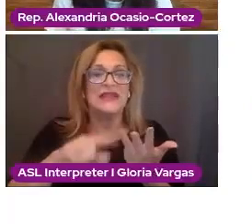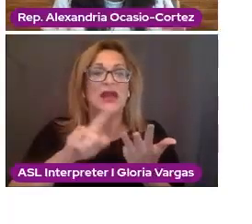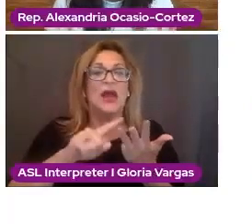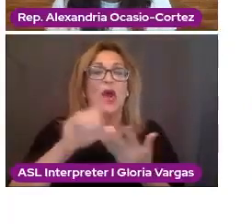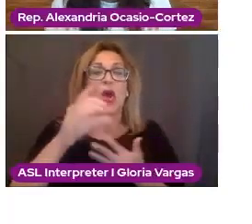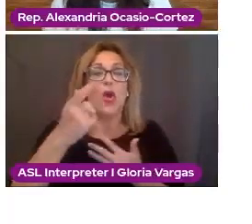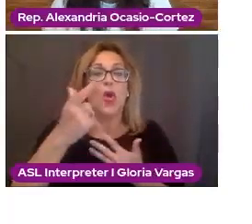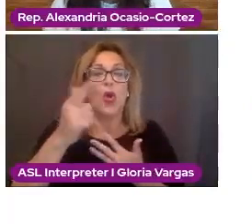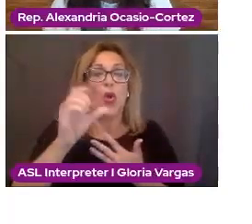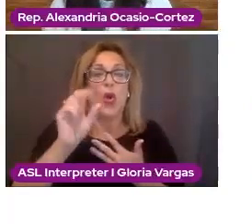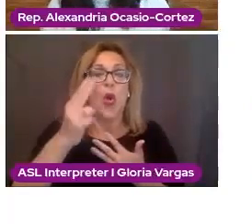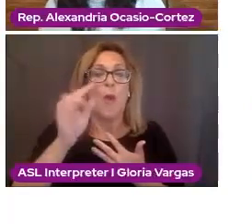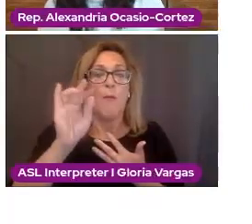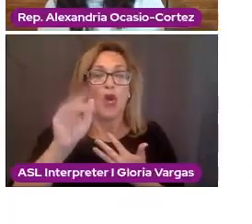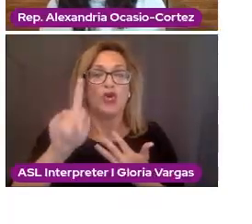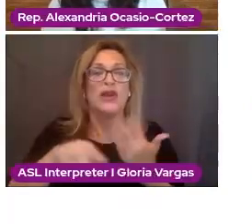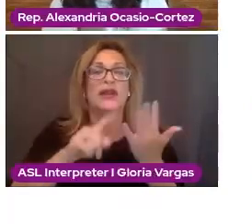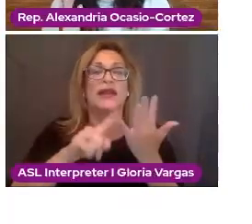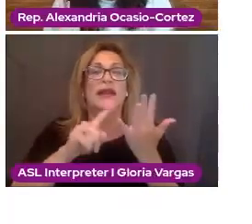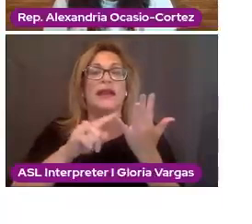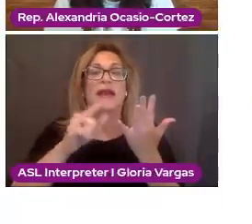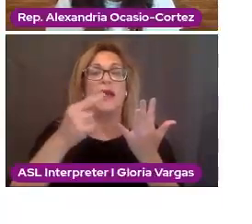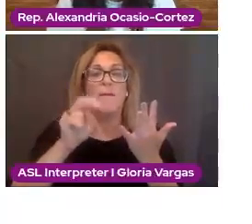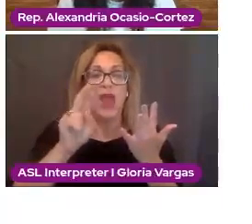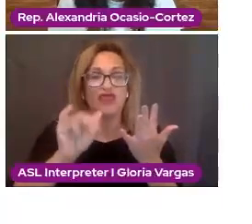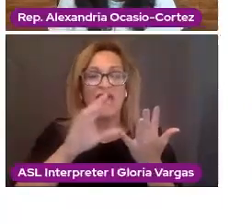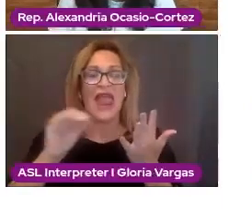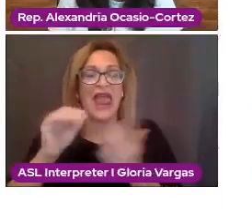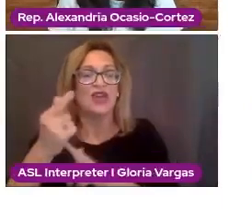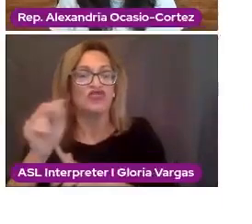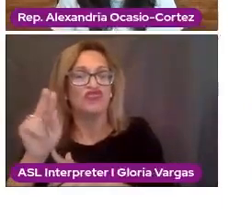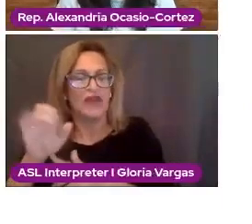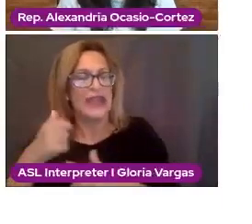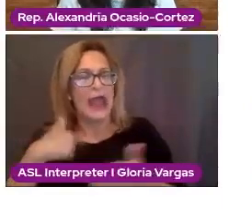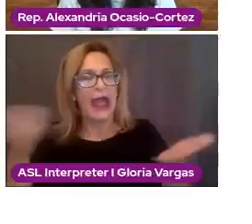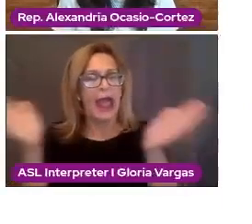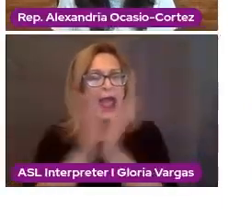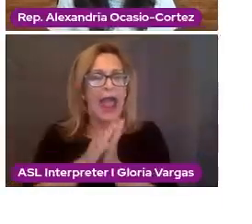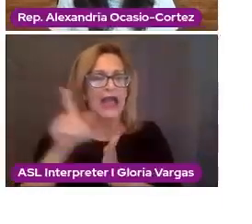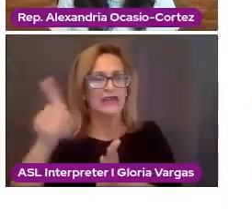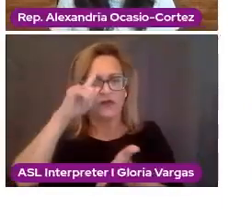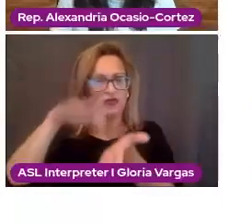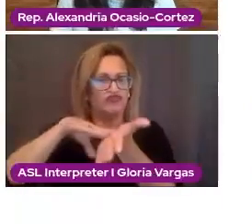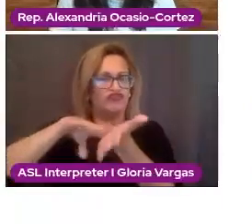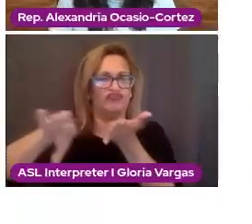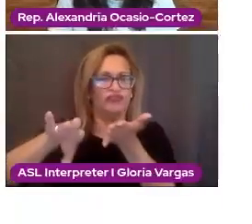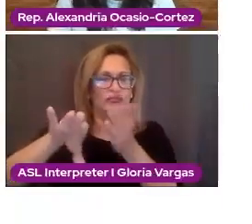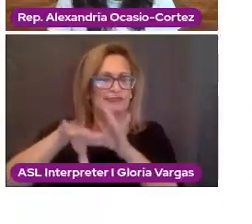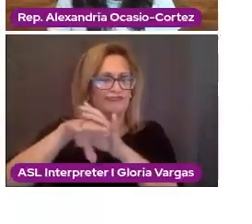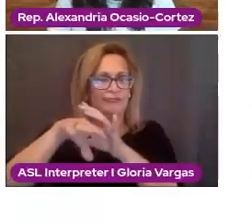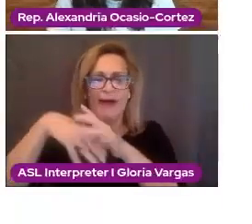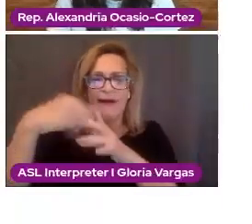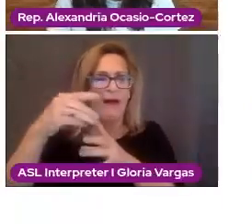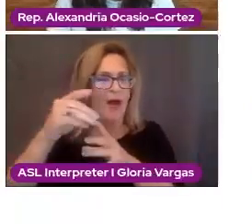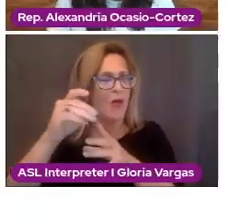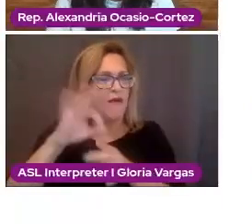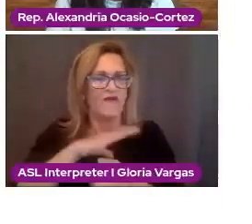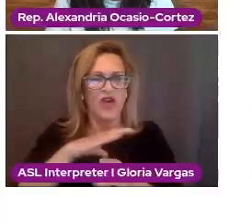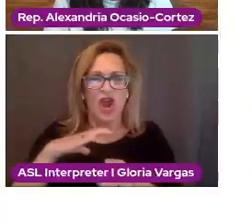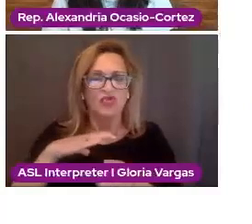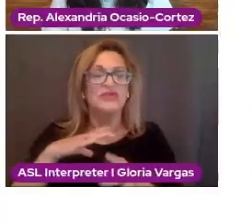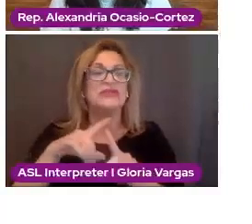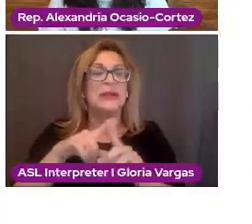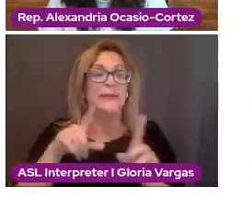have called for their expulsion, but I also believe that there are going to be very serious